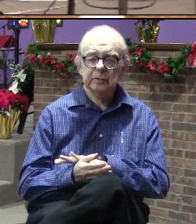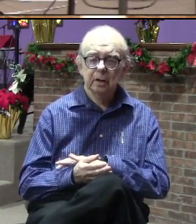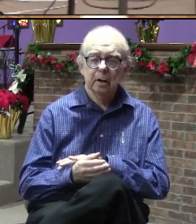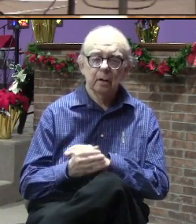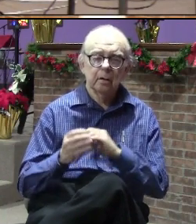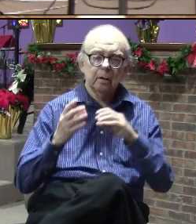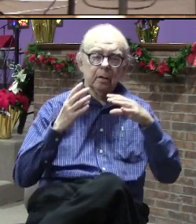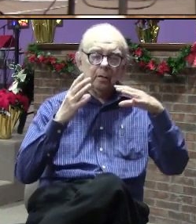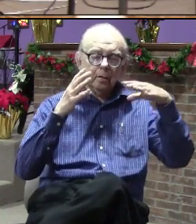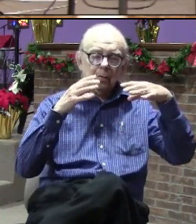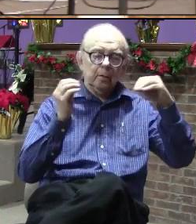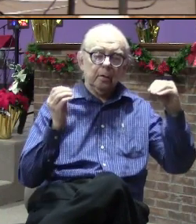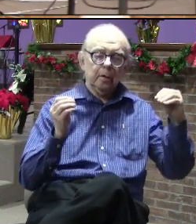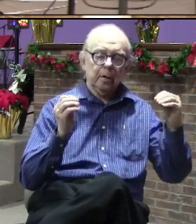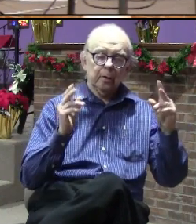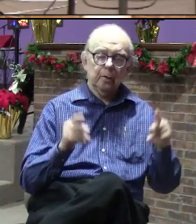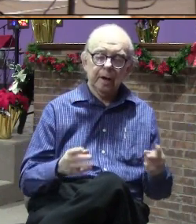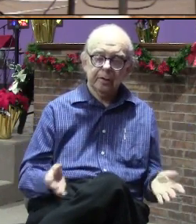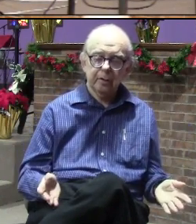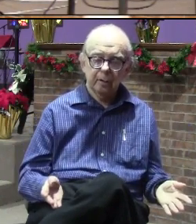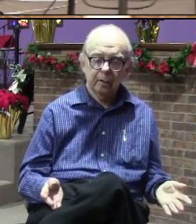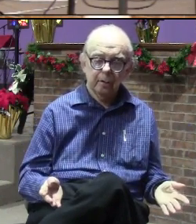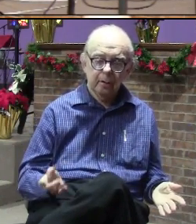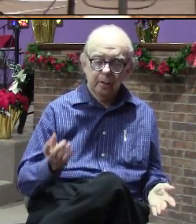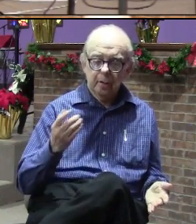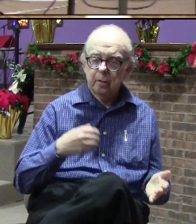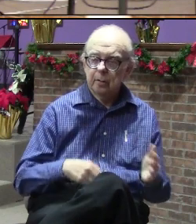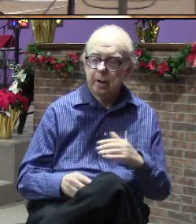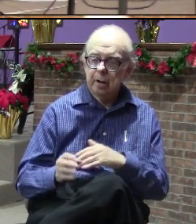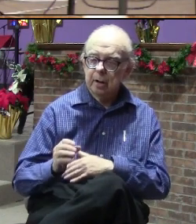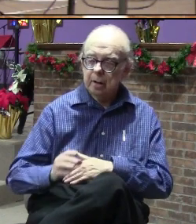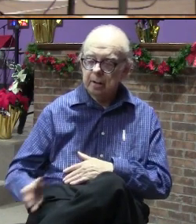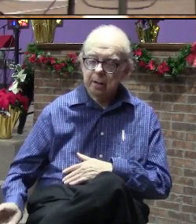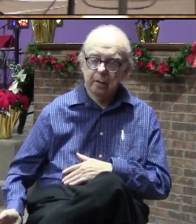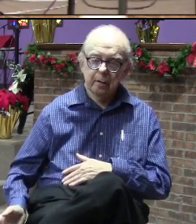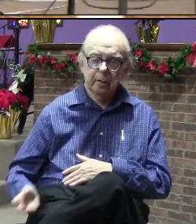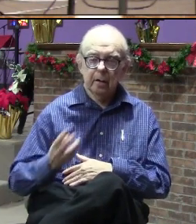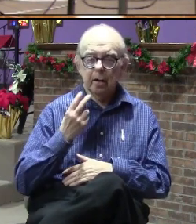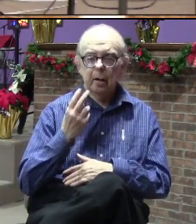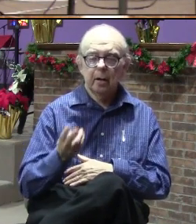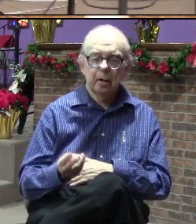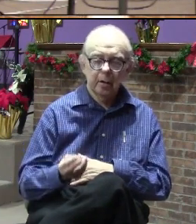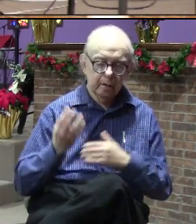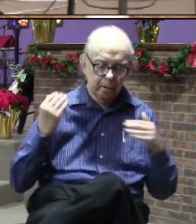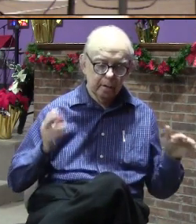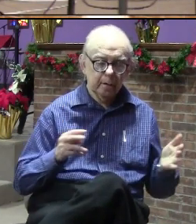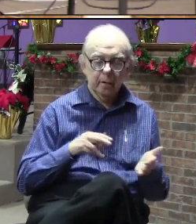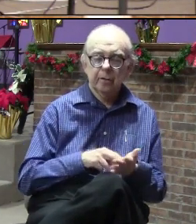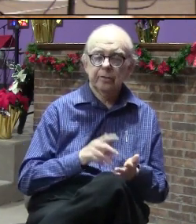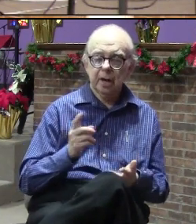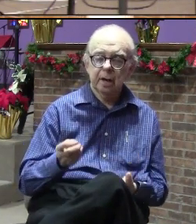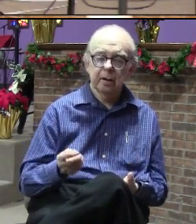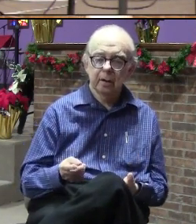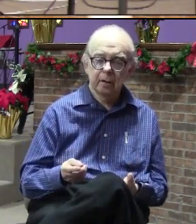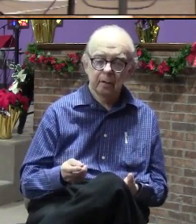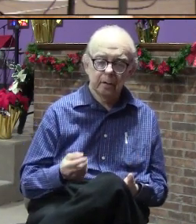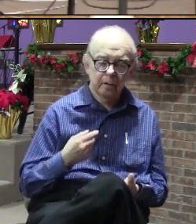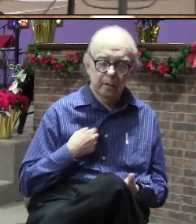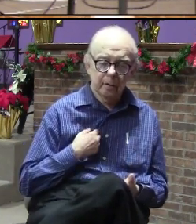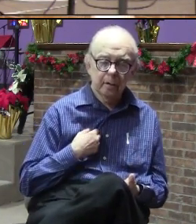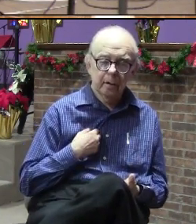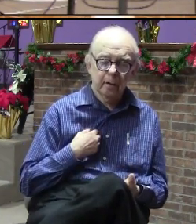lights are out and nobody's around, and I come in the sanctuary and I see an angel standing up here, I'm going